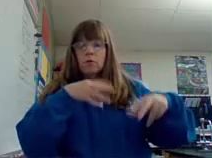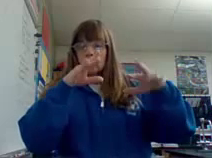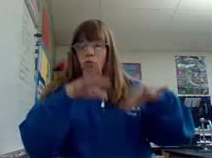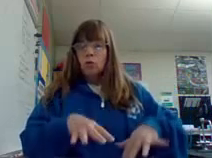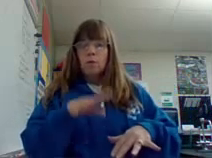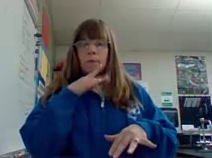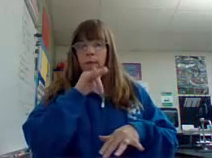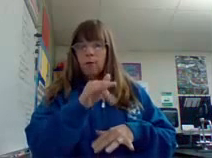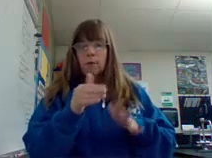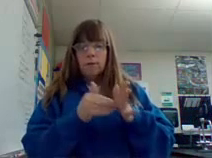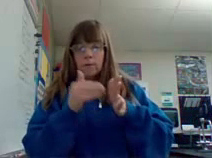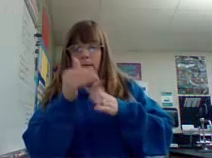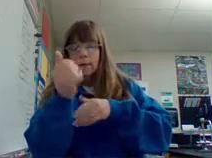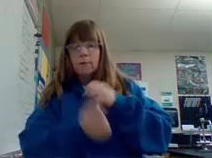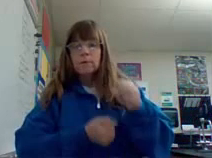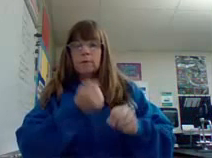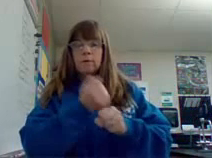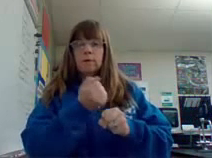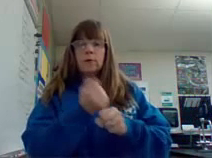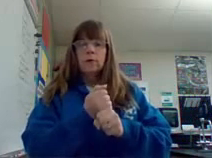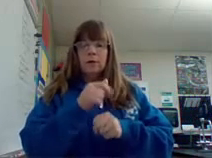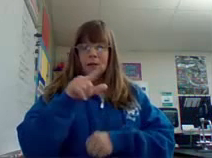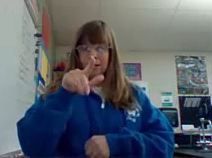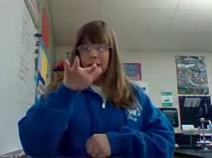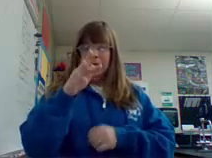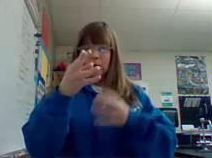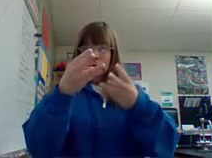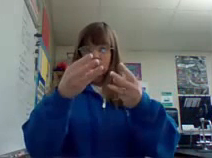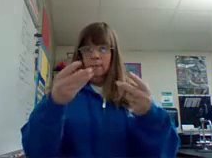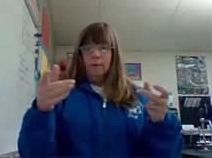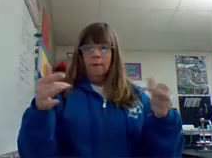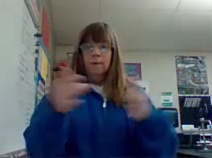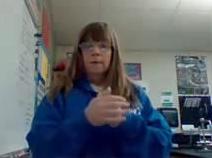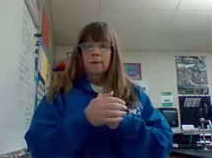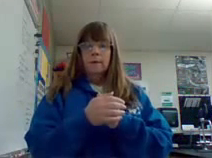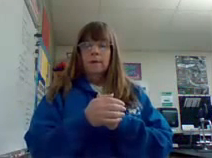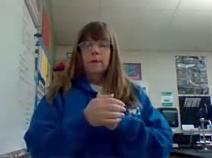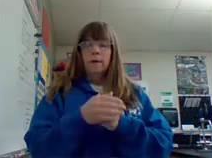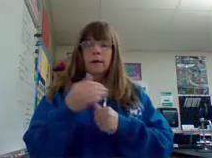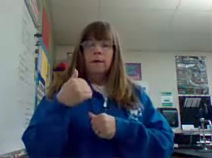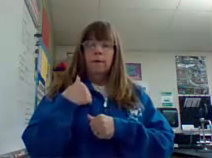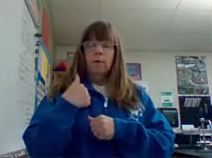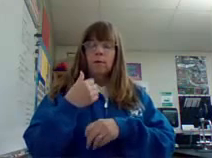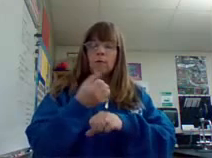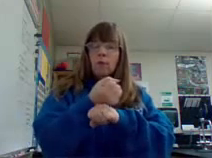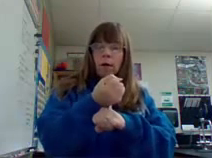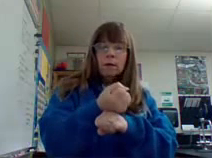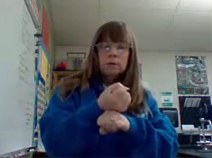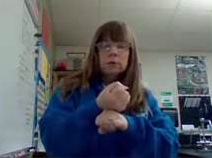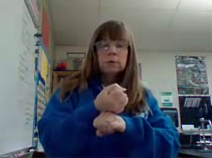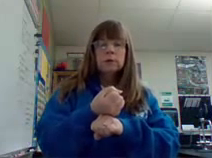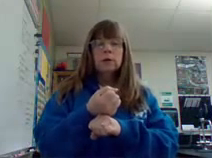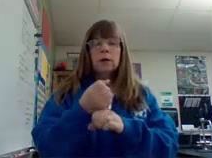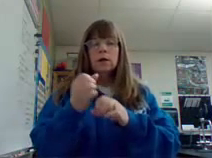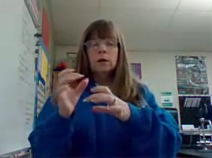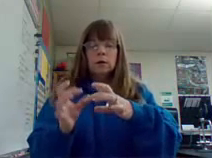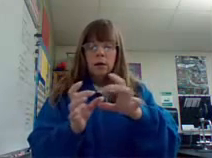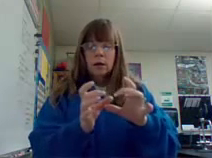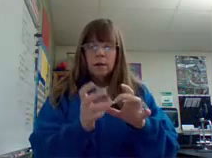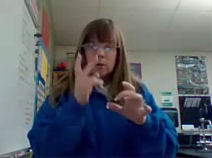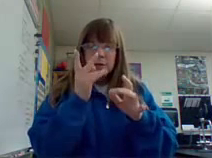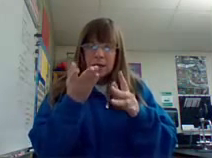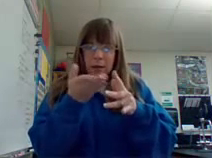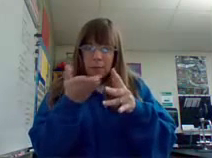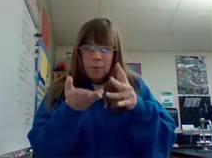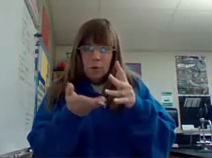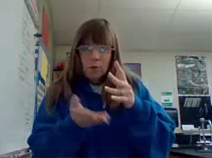for thousands of years. The glacier melted, and we have just rocks. And then you can kind of see in between